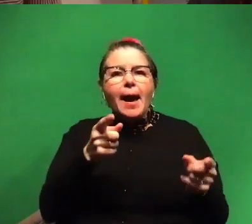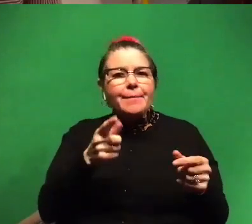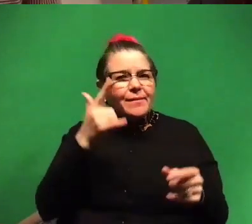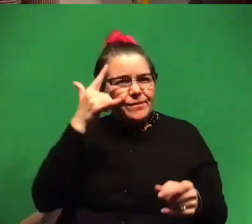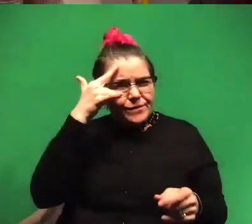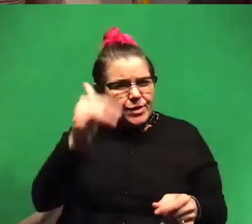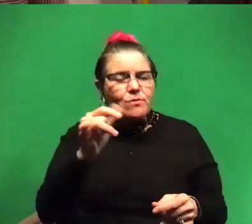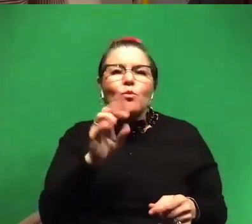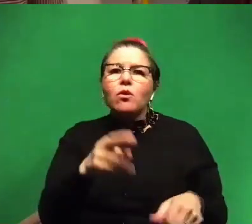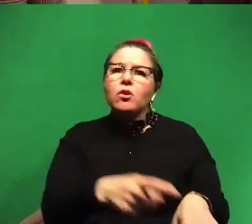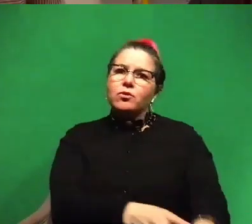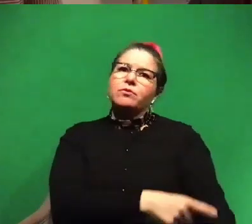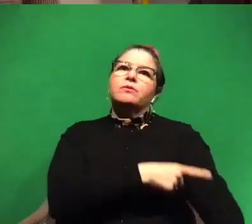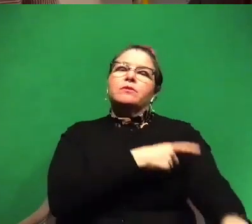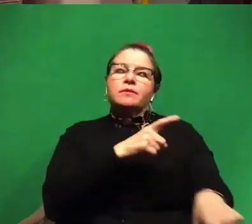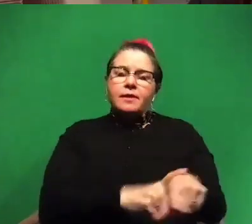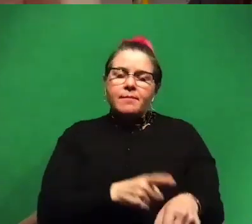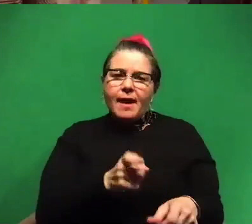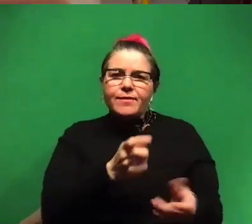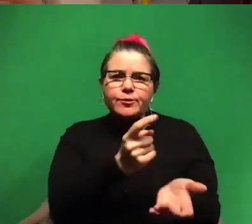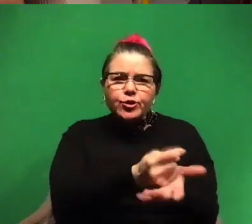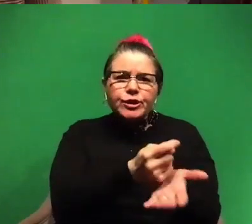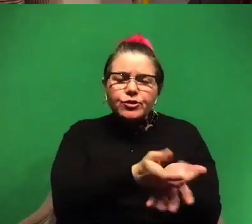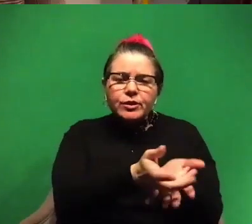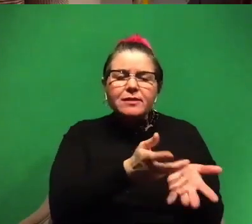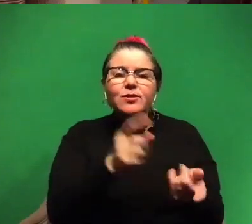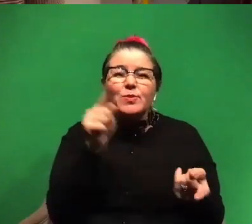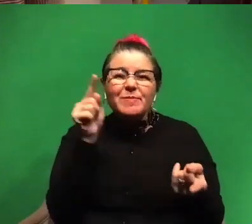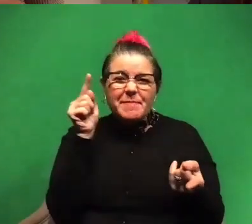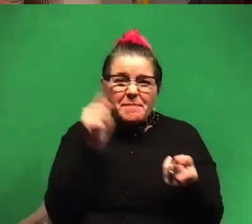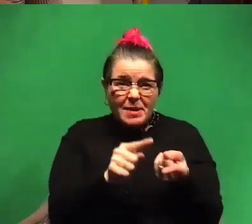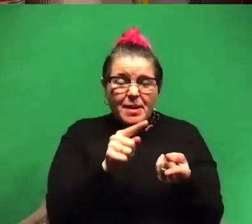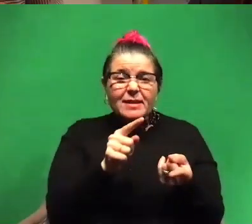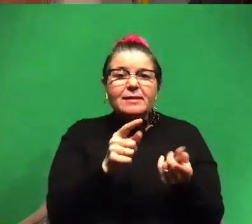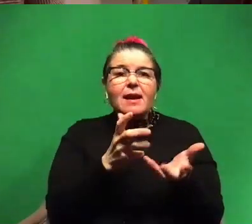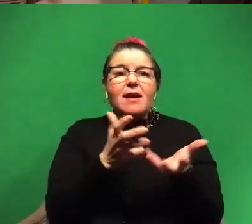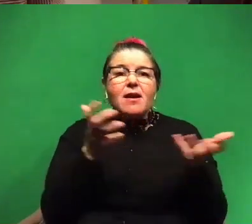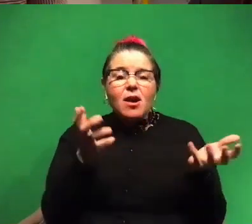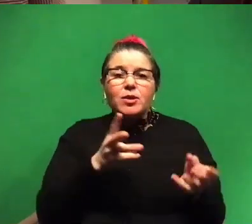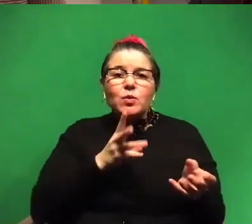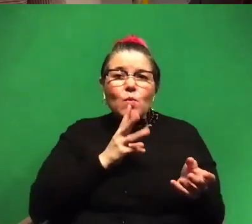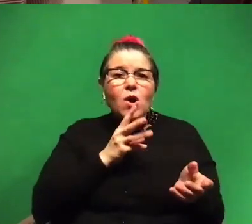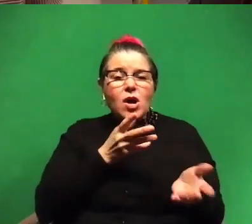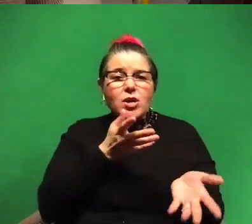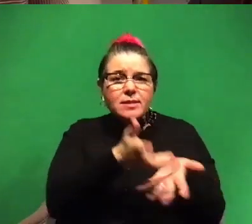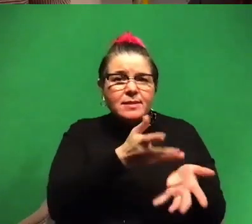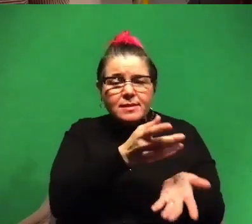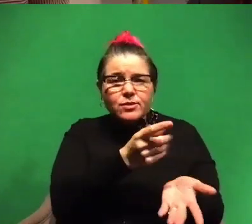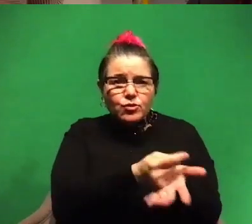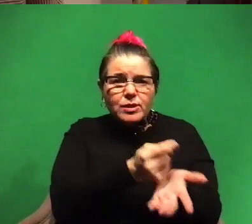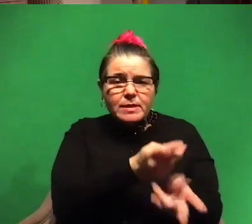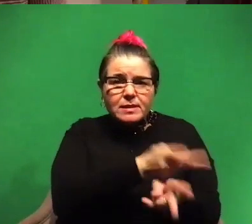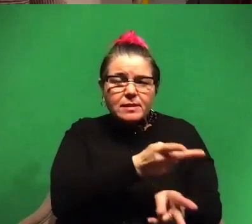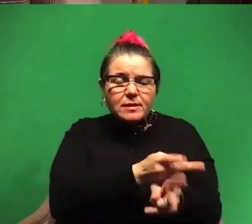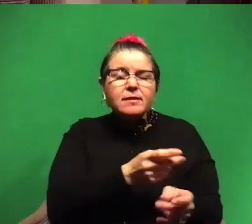really long time. And the best way to kind of minimize how much water treatment that you have to do, and